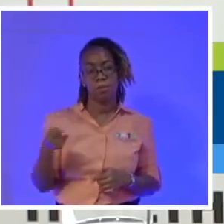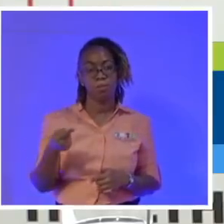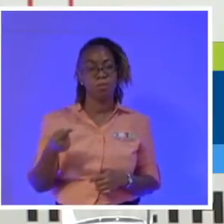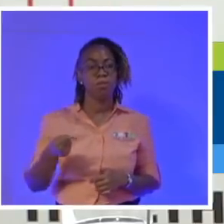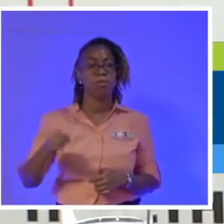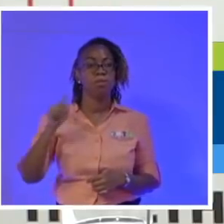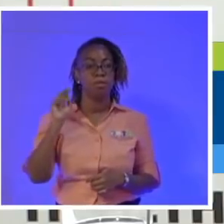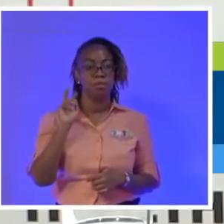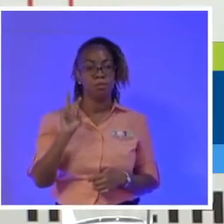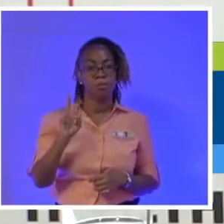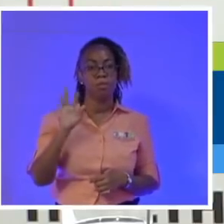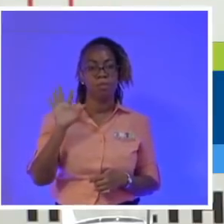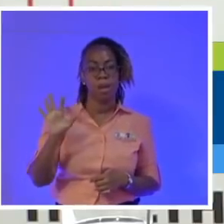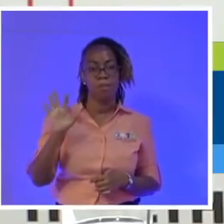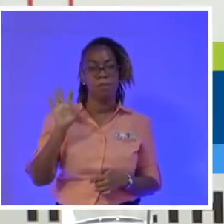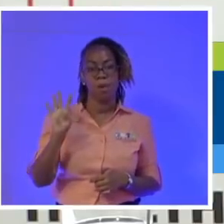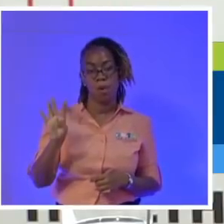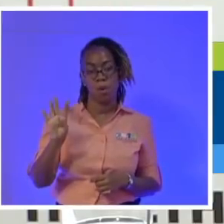94,254.